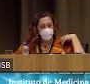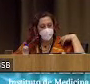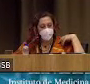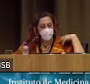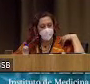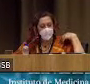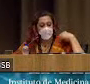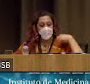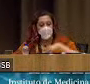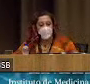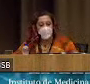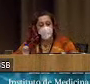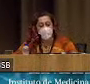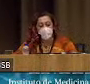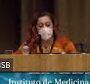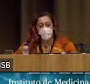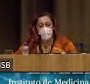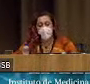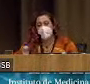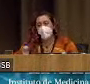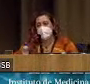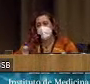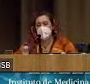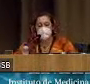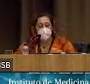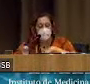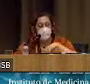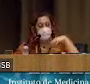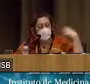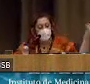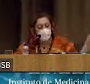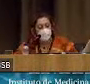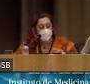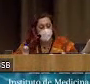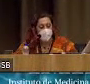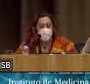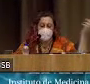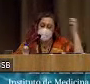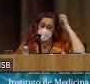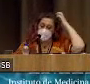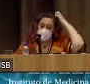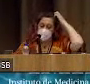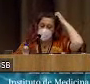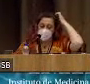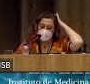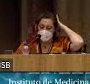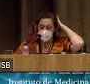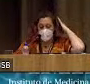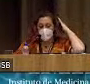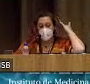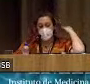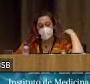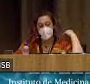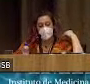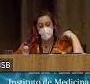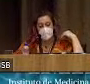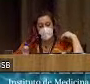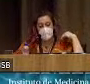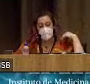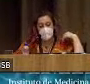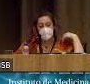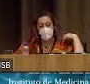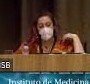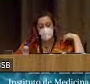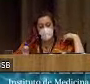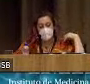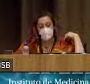students as well. During the year 2021, what calls attention is the 15 groups of research that we have in the institution.